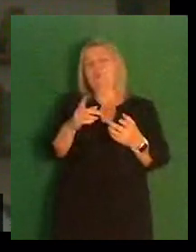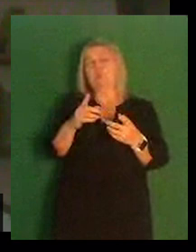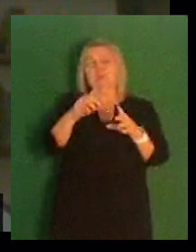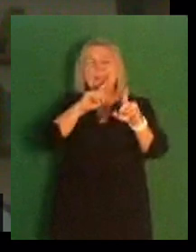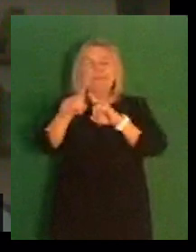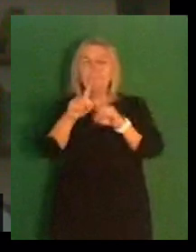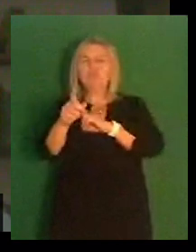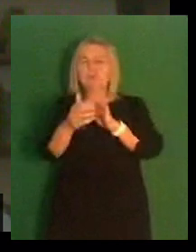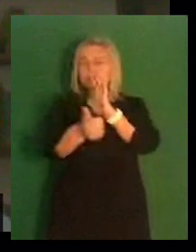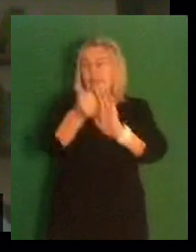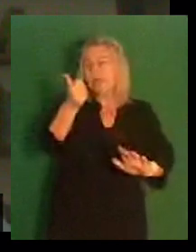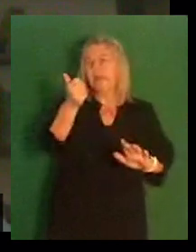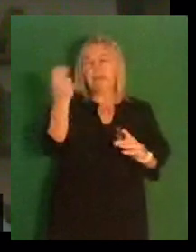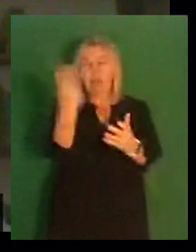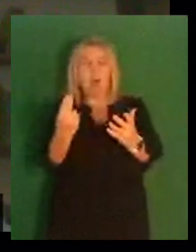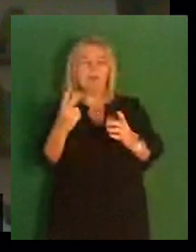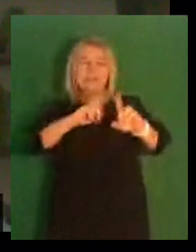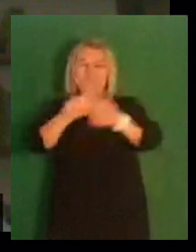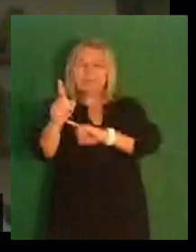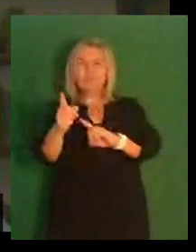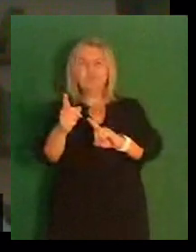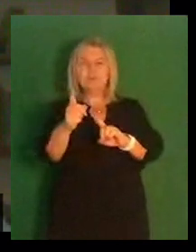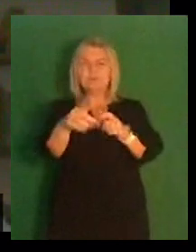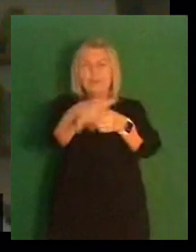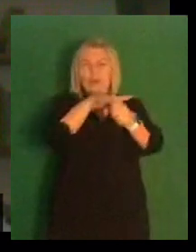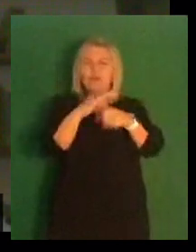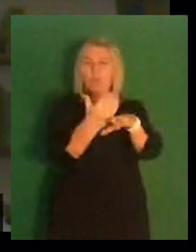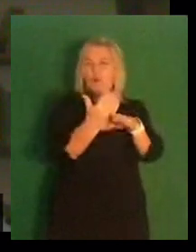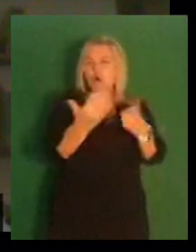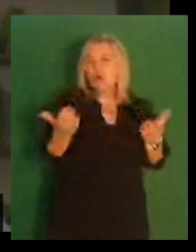of artists from different disciplines, as well as